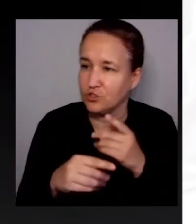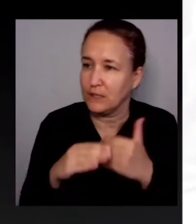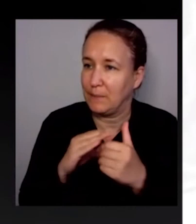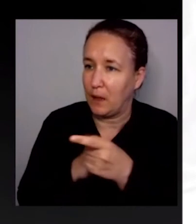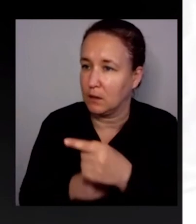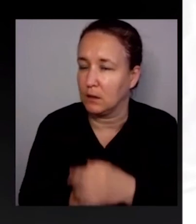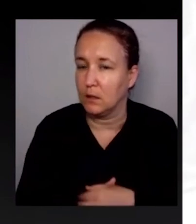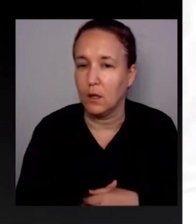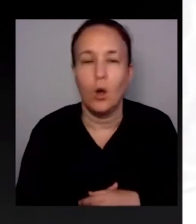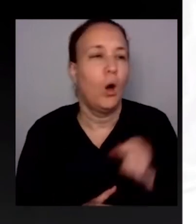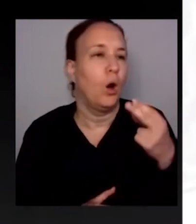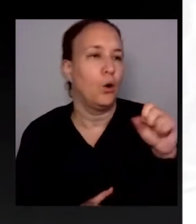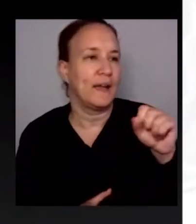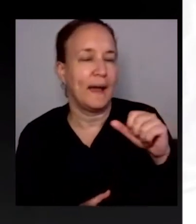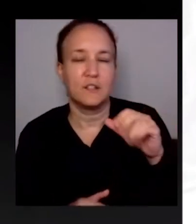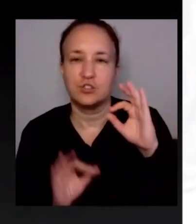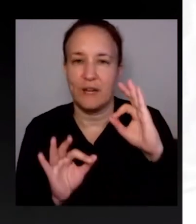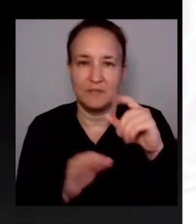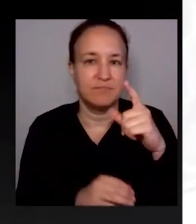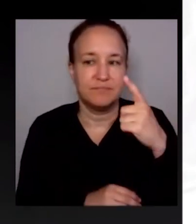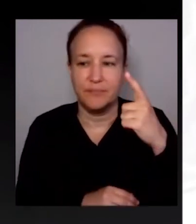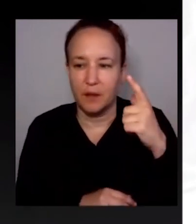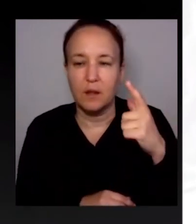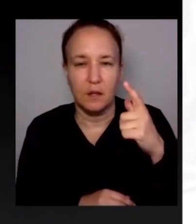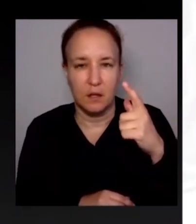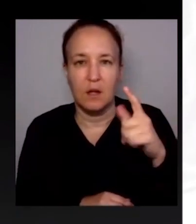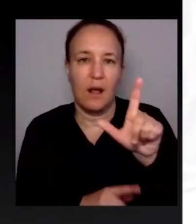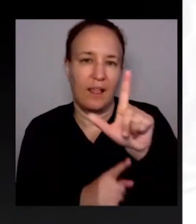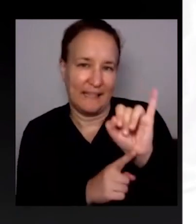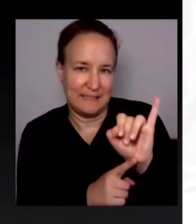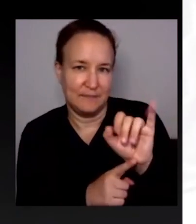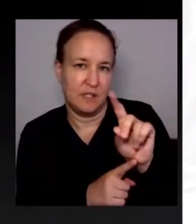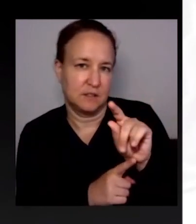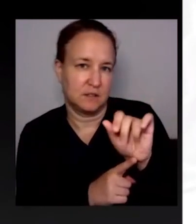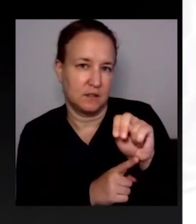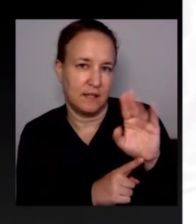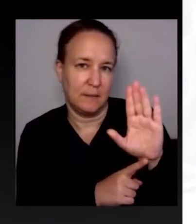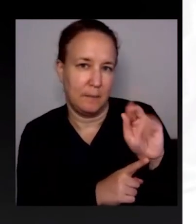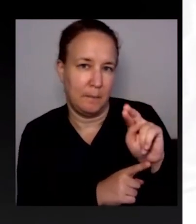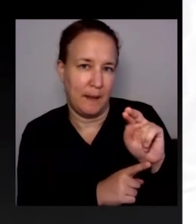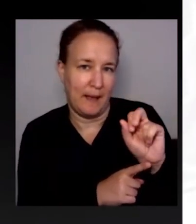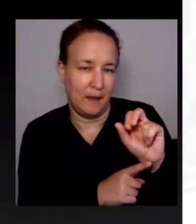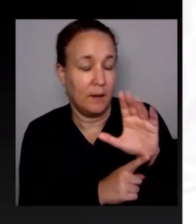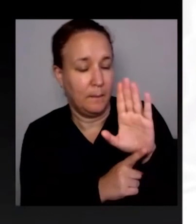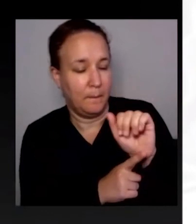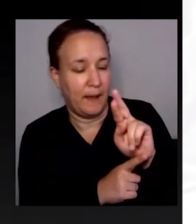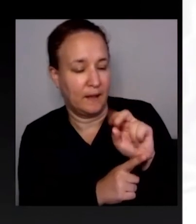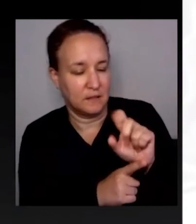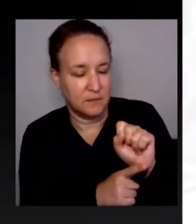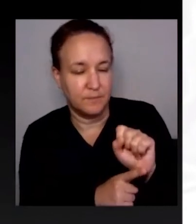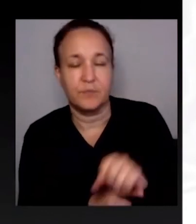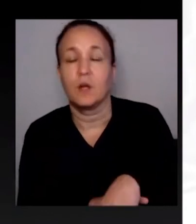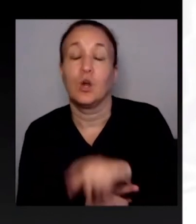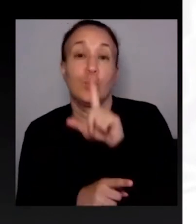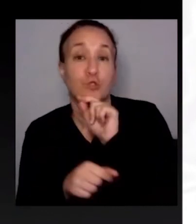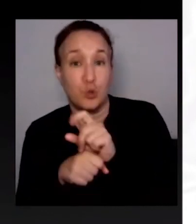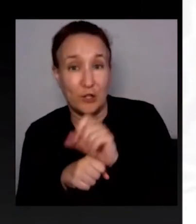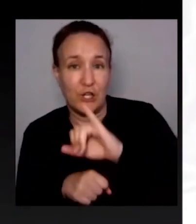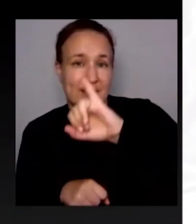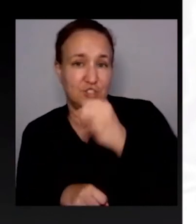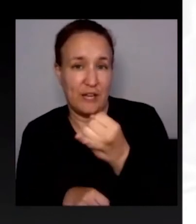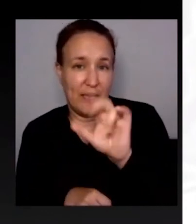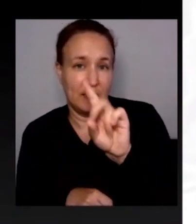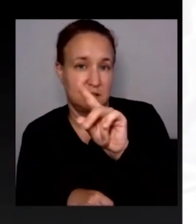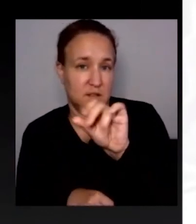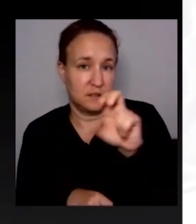Oh yeah, that sounds great. So you can LinkedIn is Dalton Banks, and and Twitter, jdaltonbanks. So love to